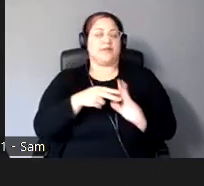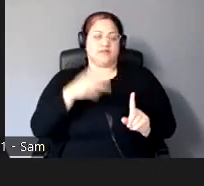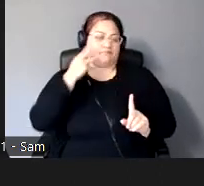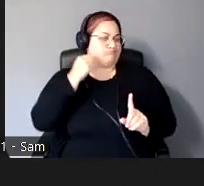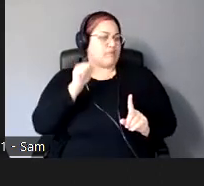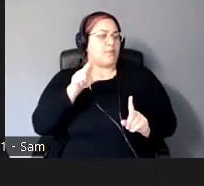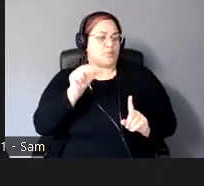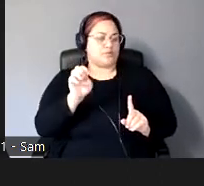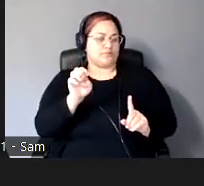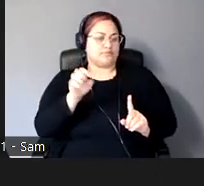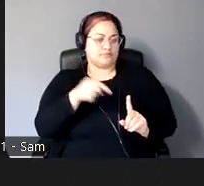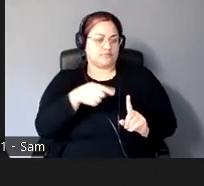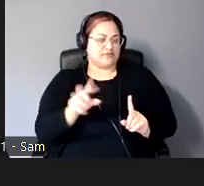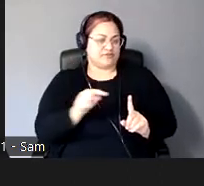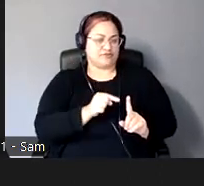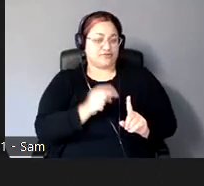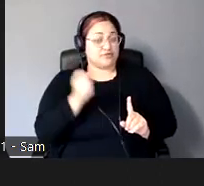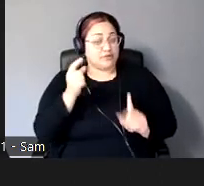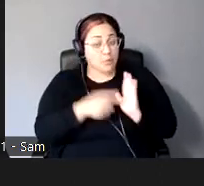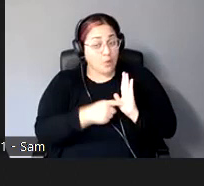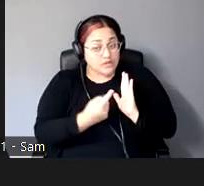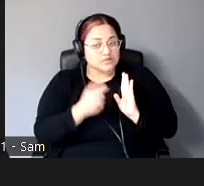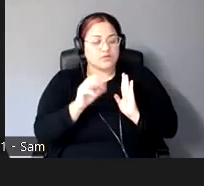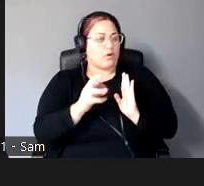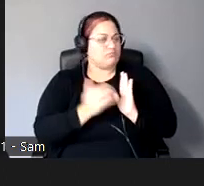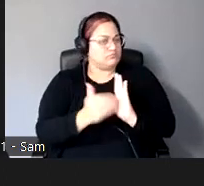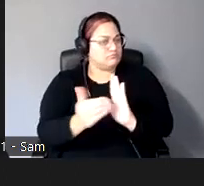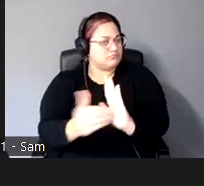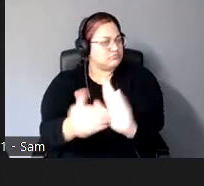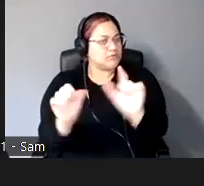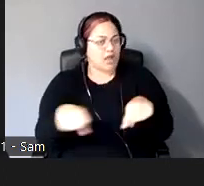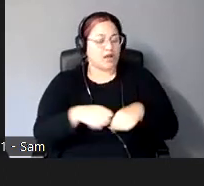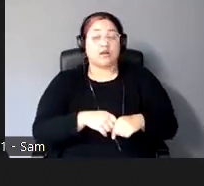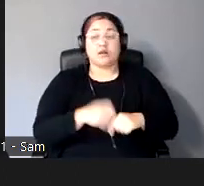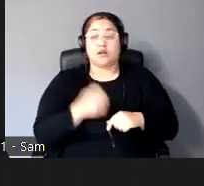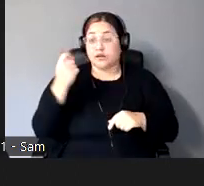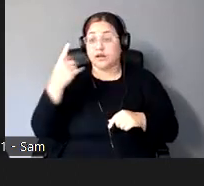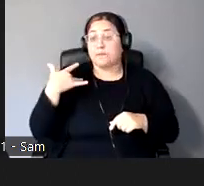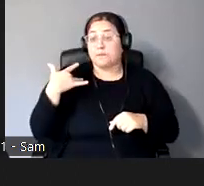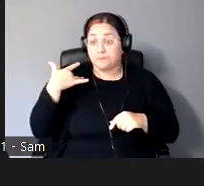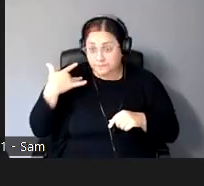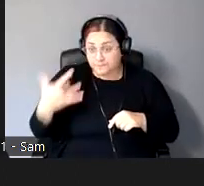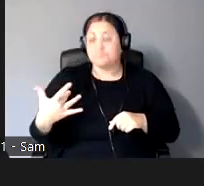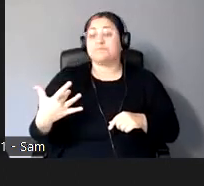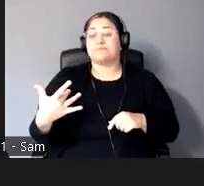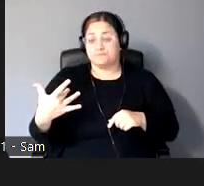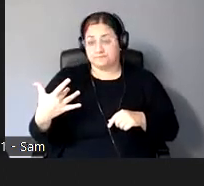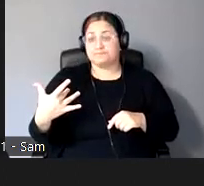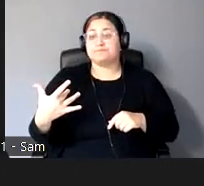person. So we're not really talking about strangers per se, that someone you don't know, although we do know that that happens with frauds and